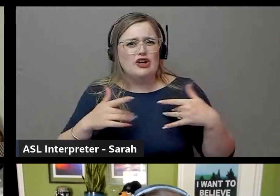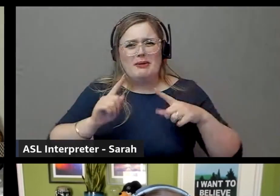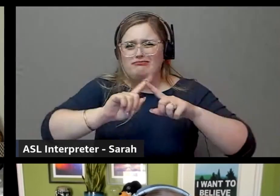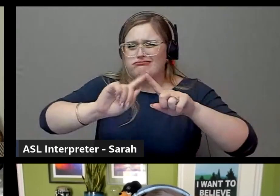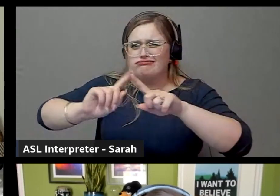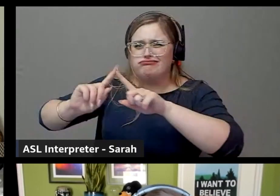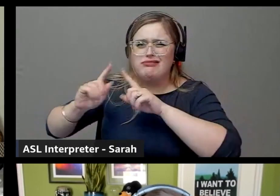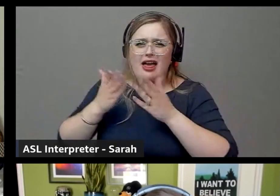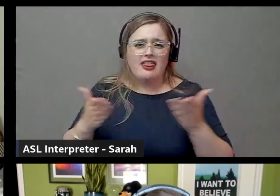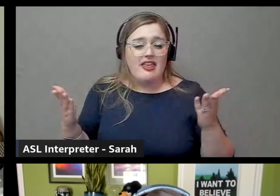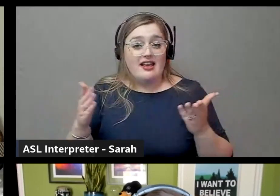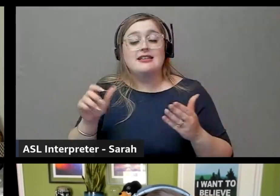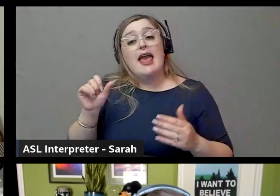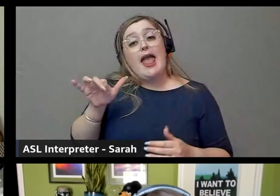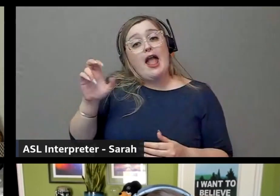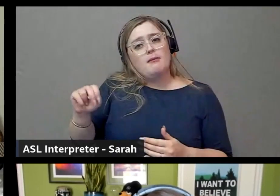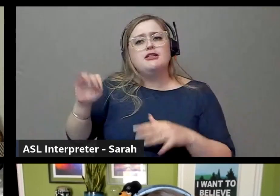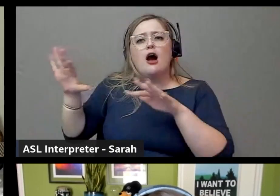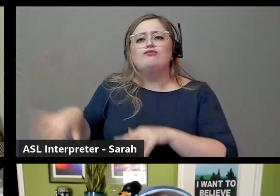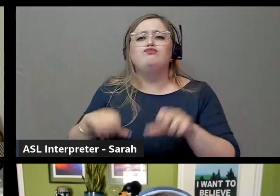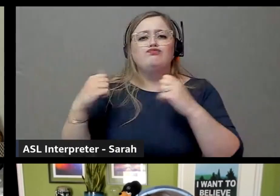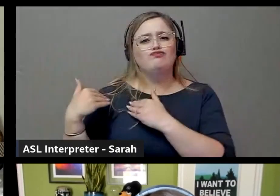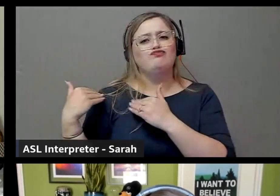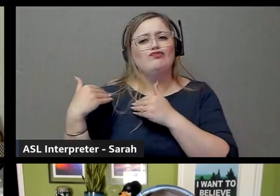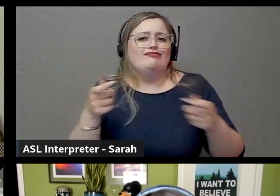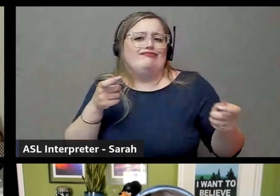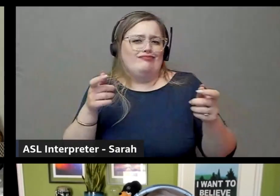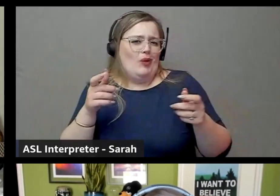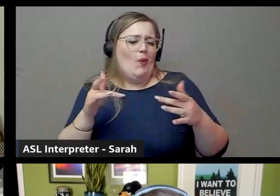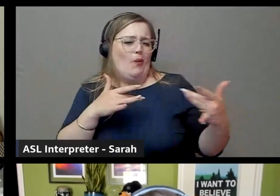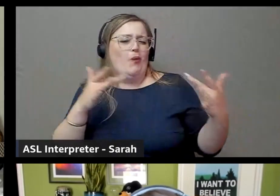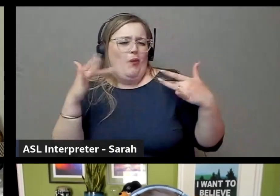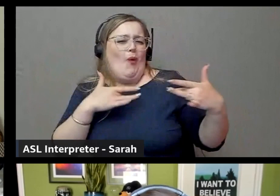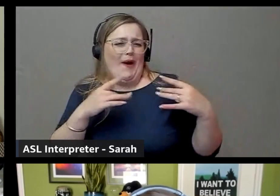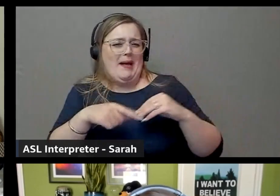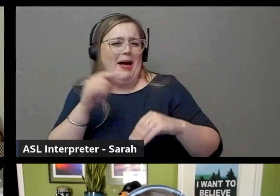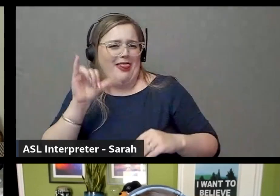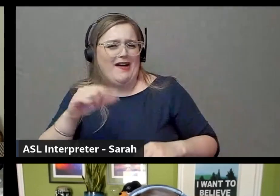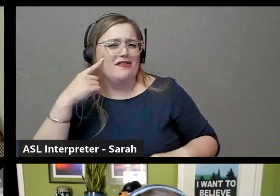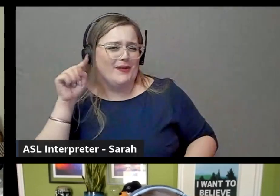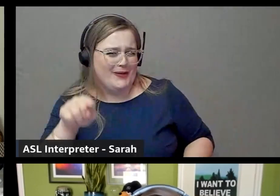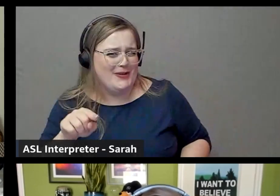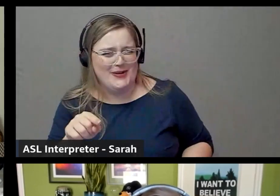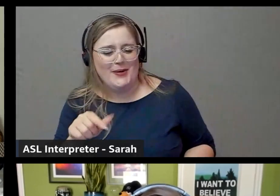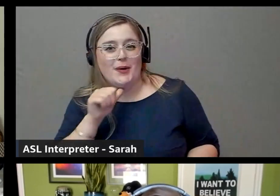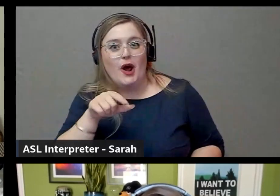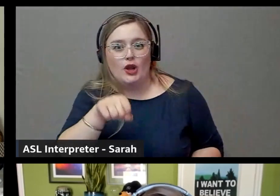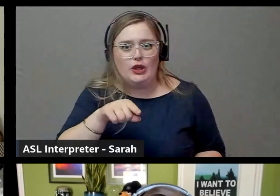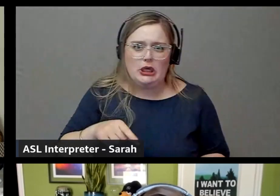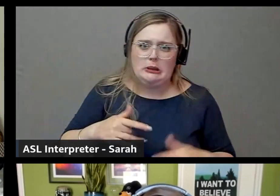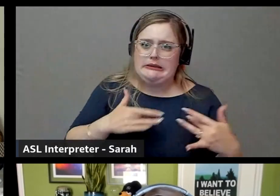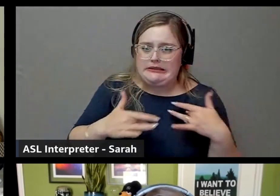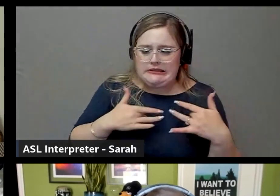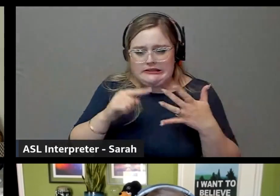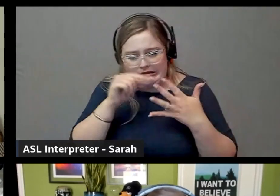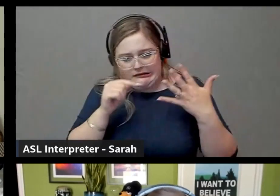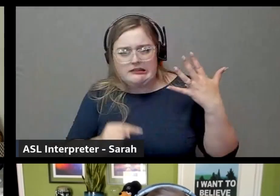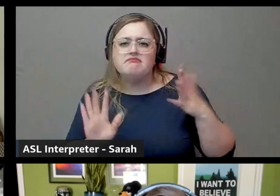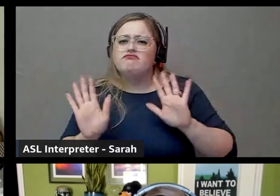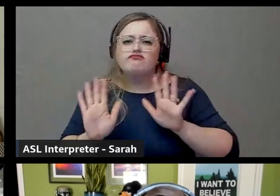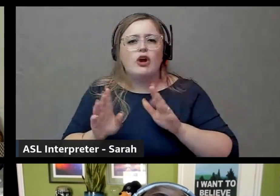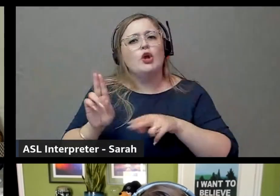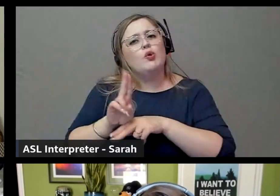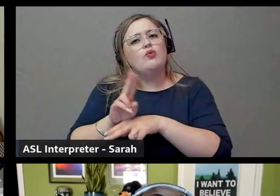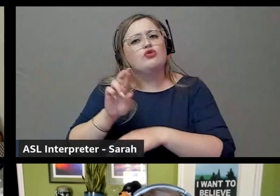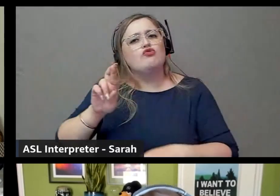that Amazon then worries about for you. So it's way easier, rather than worrying about all these things yourself, then you can just use a relational database service